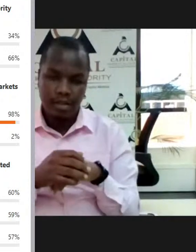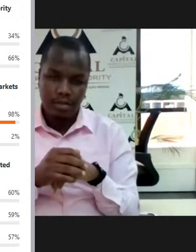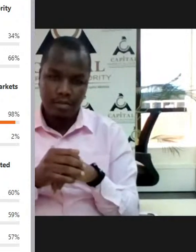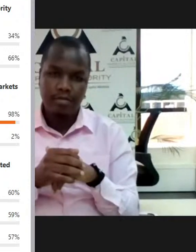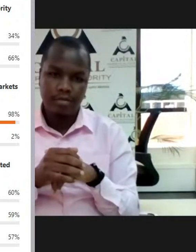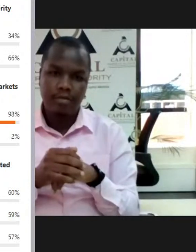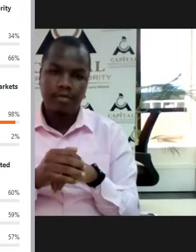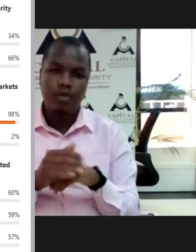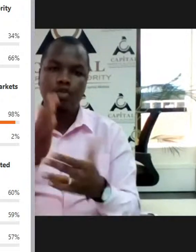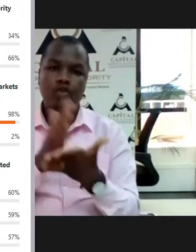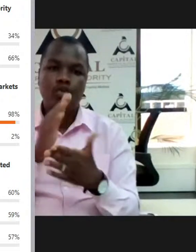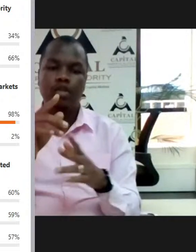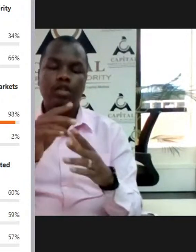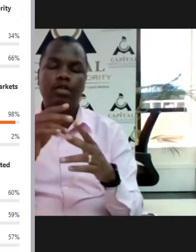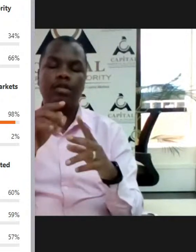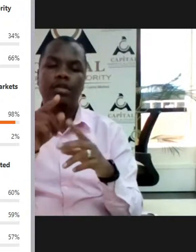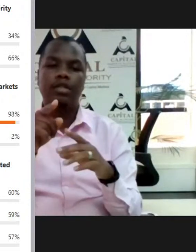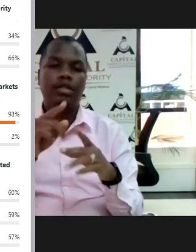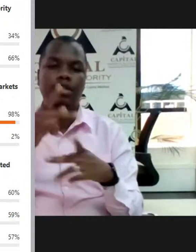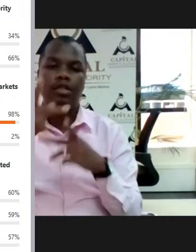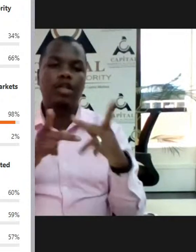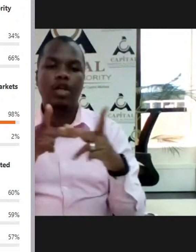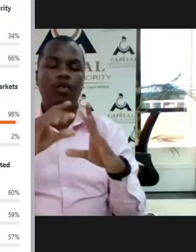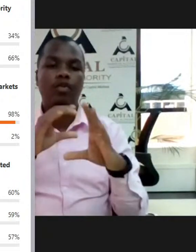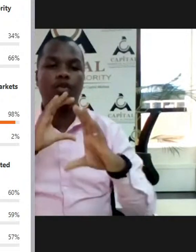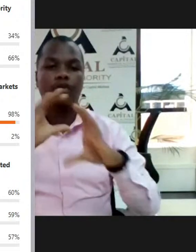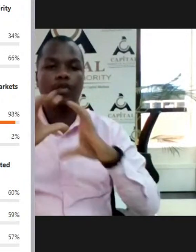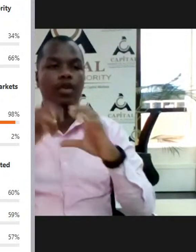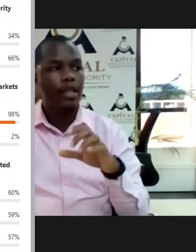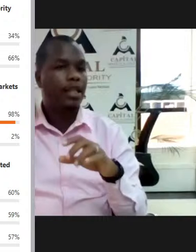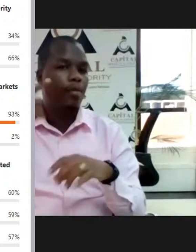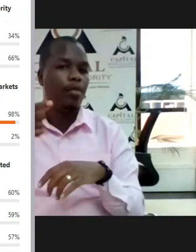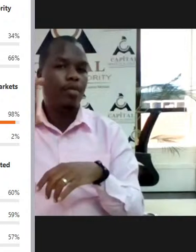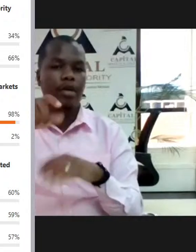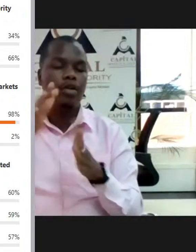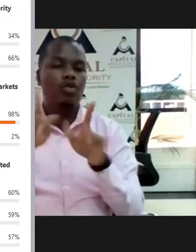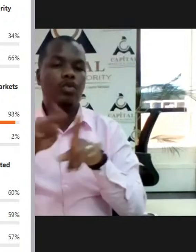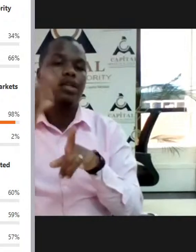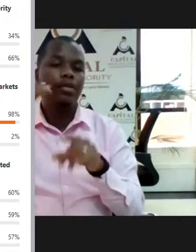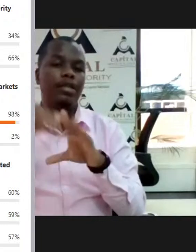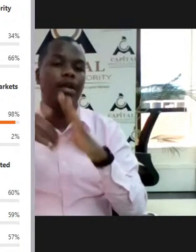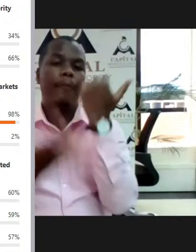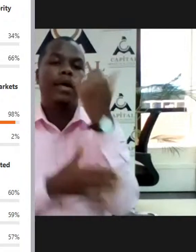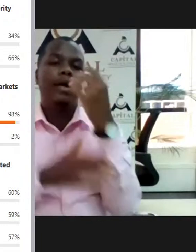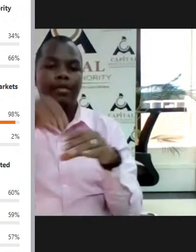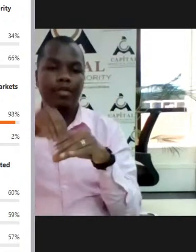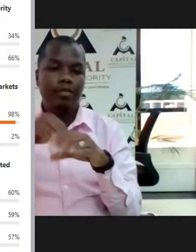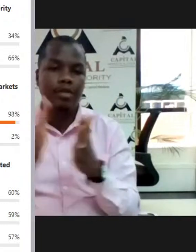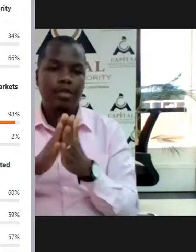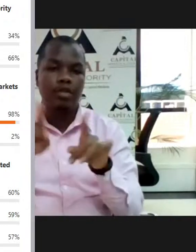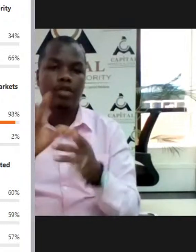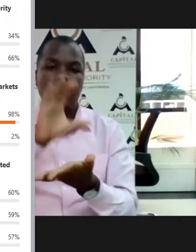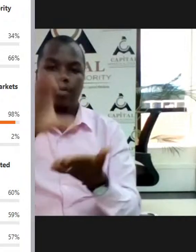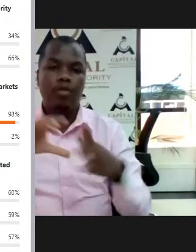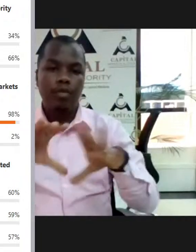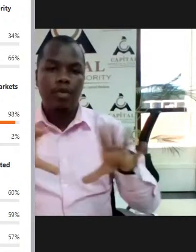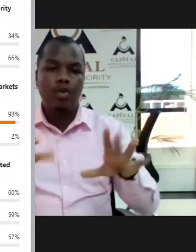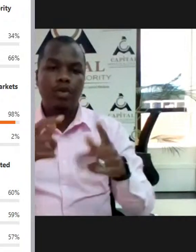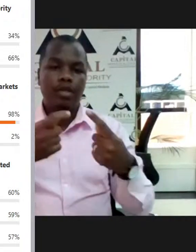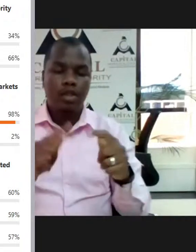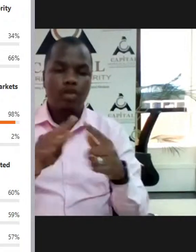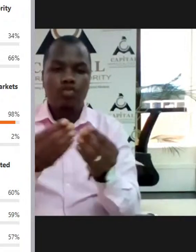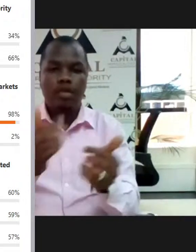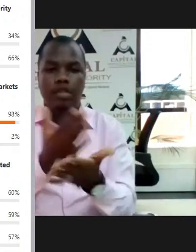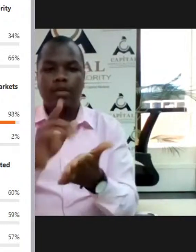with this kind of conversations, this number ought to grow. Experience with bad investments. Again, capital markets is here to try and address some of those